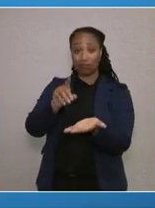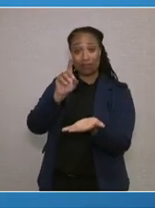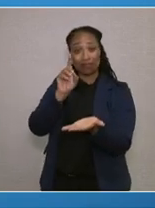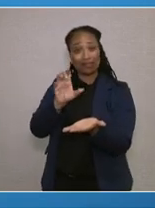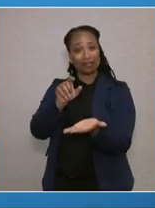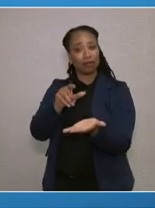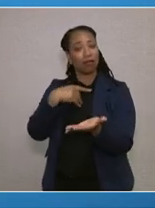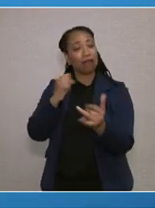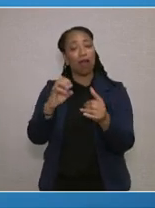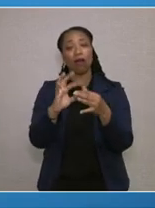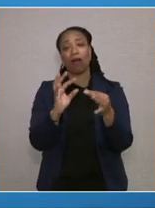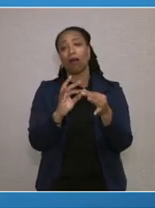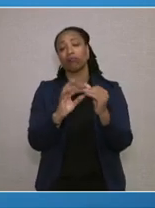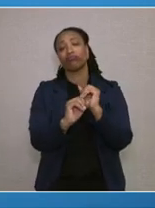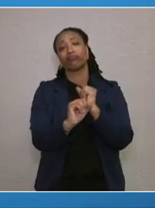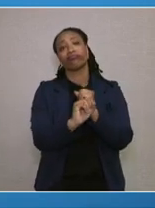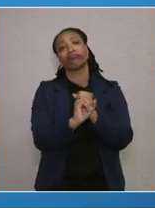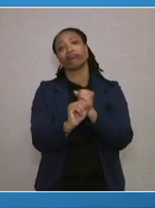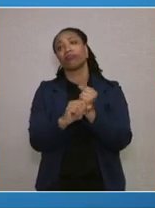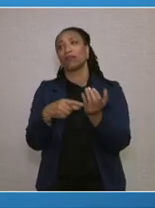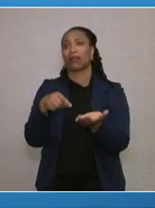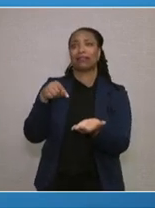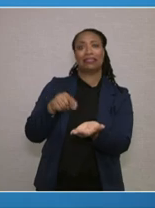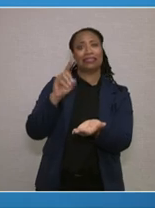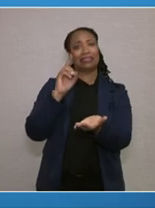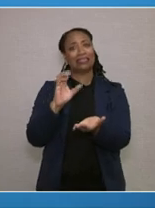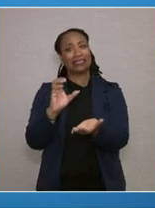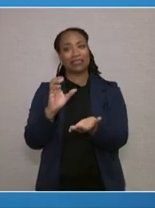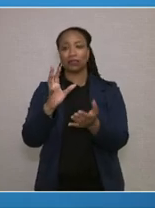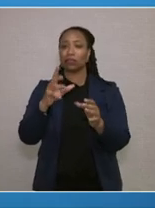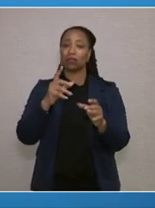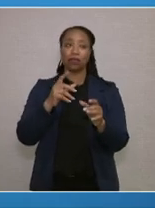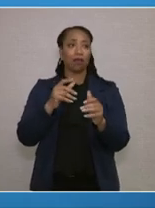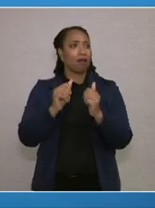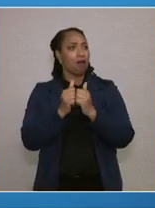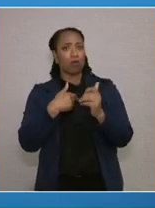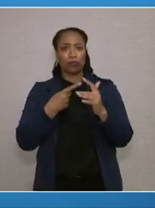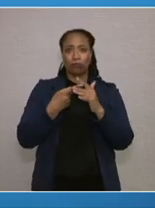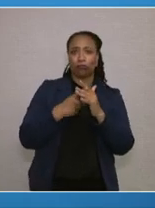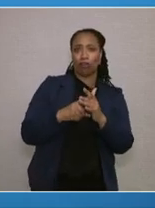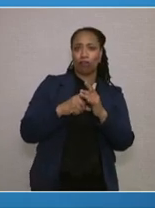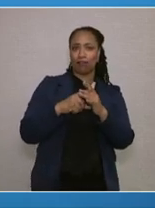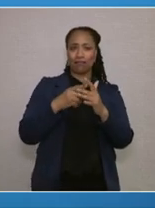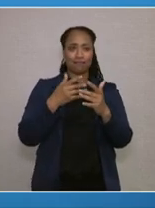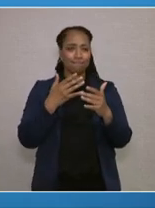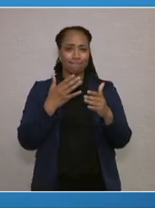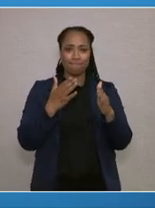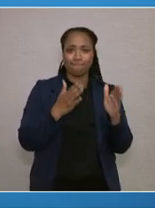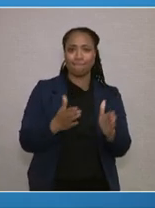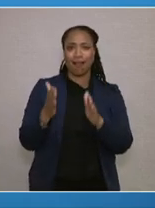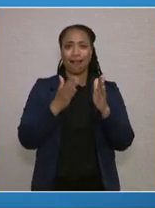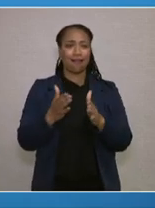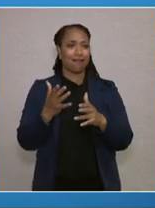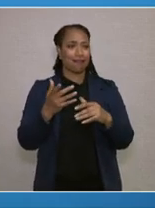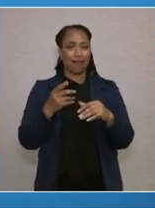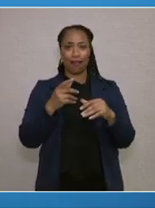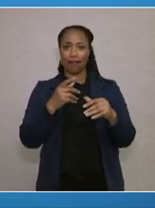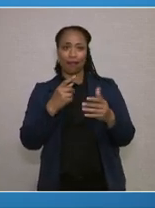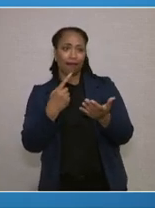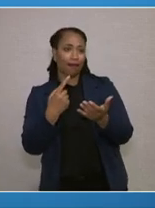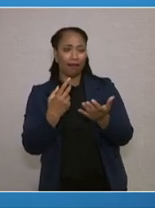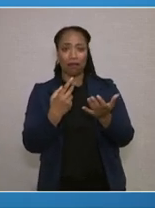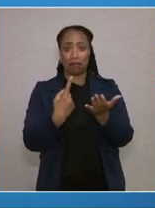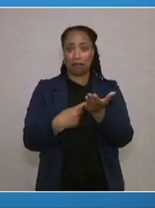help kickstart it. And now is time for RFK. We know that this is a